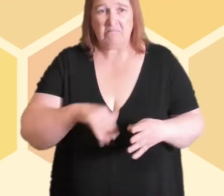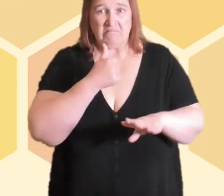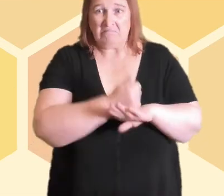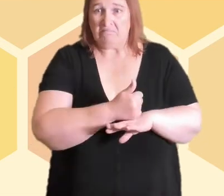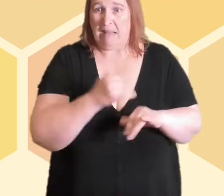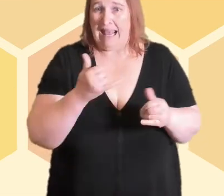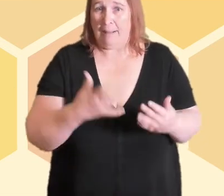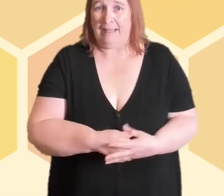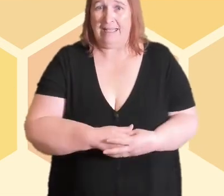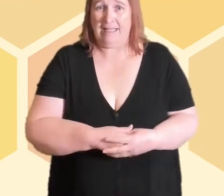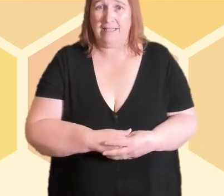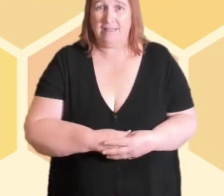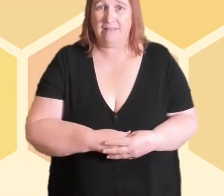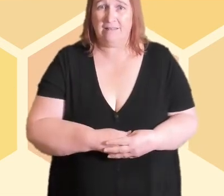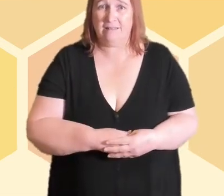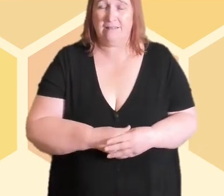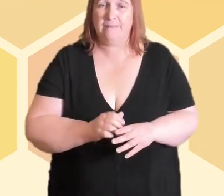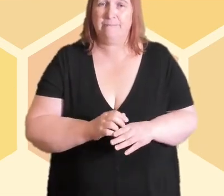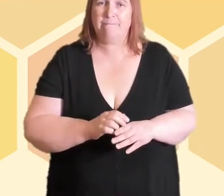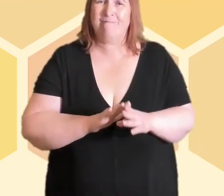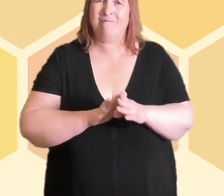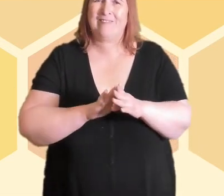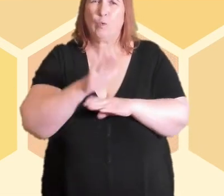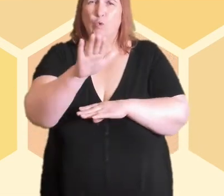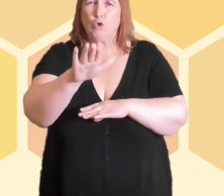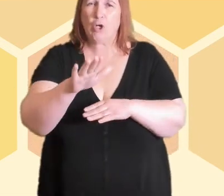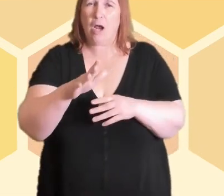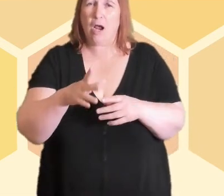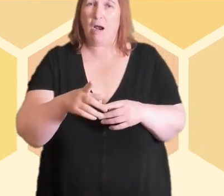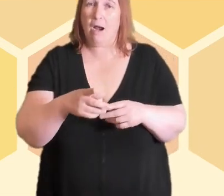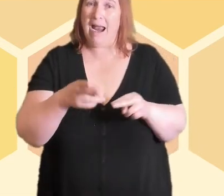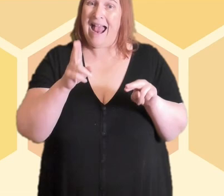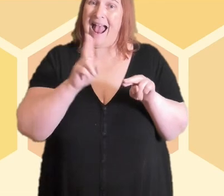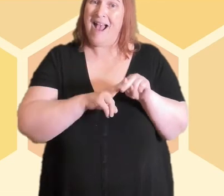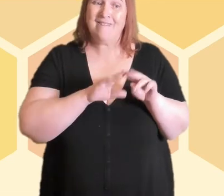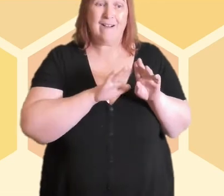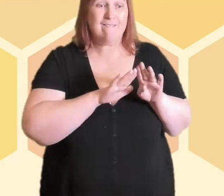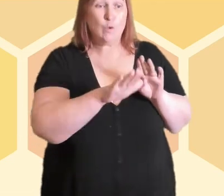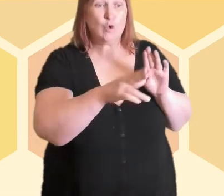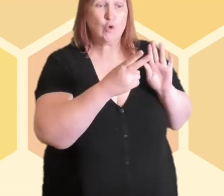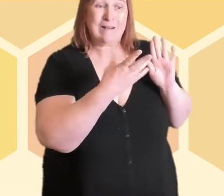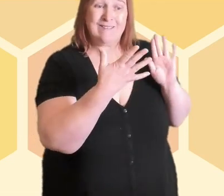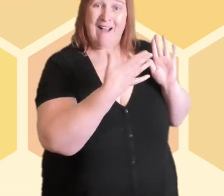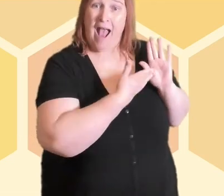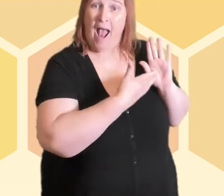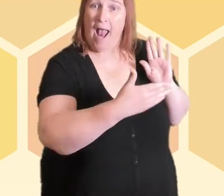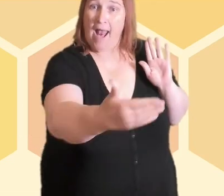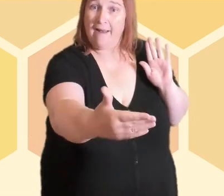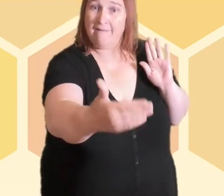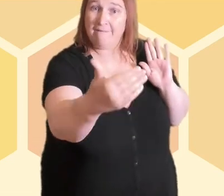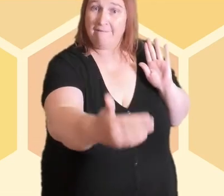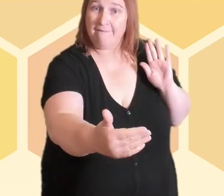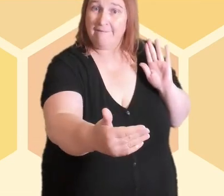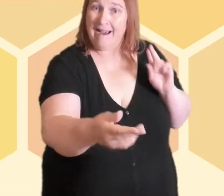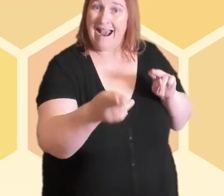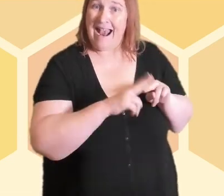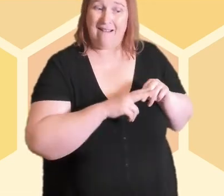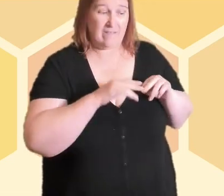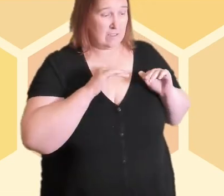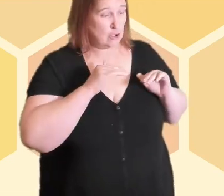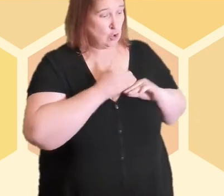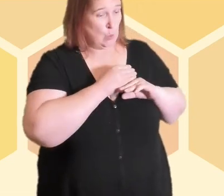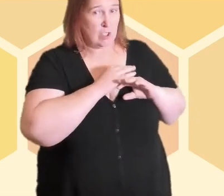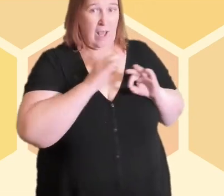the future. What could happen to our churches in the next 25 years if we do not